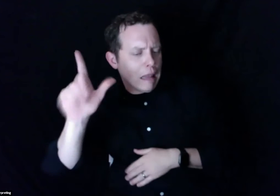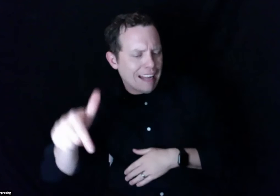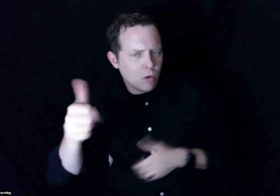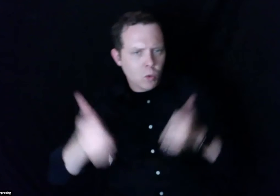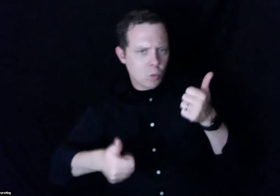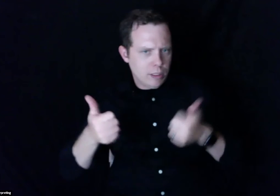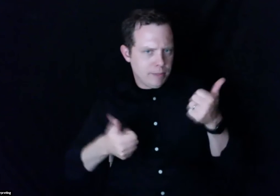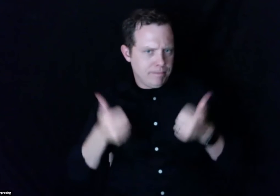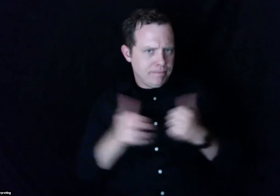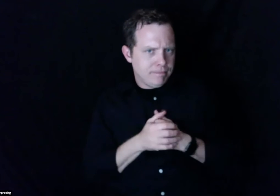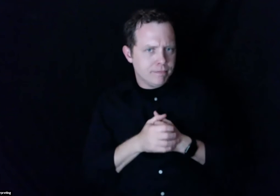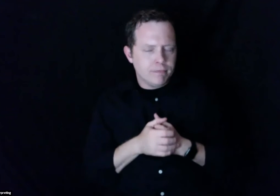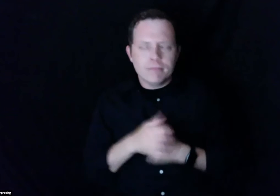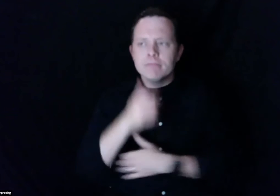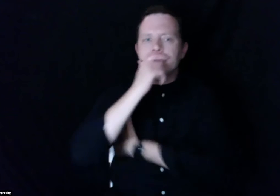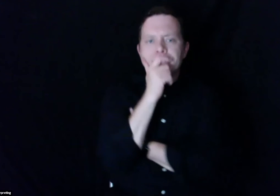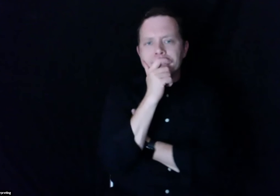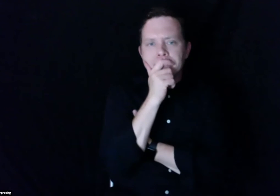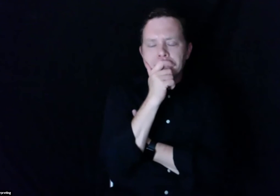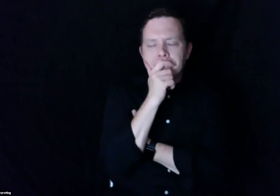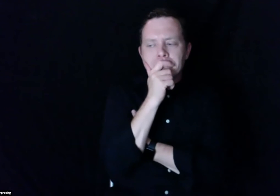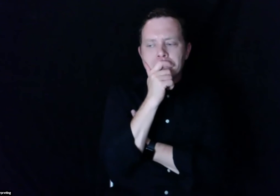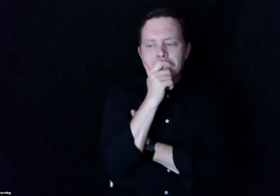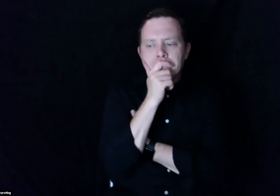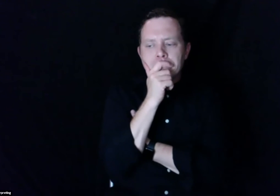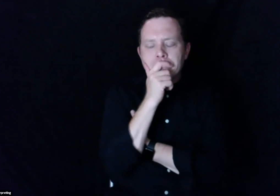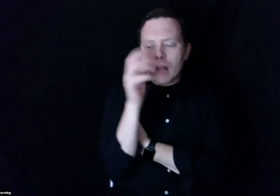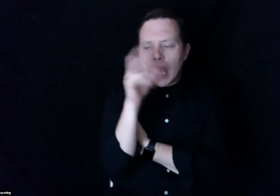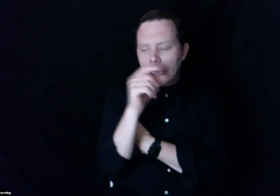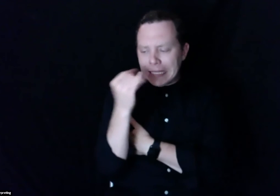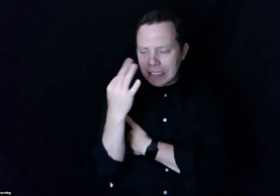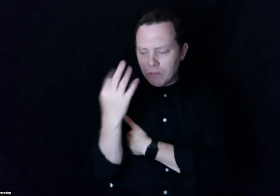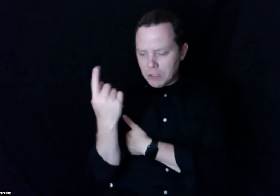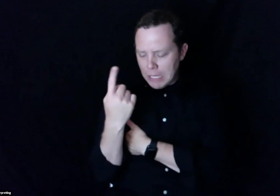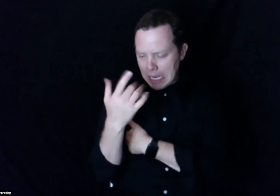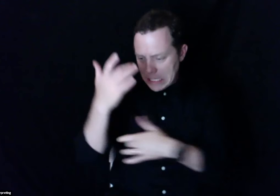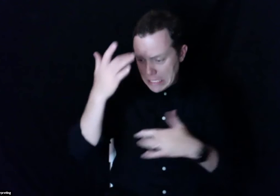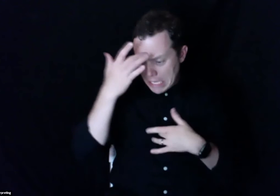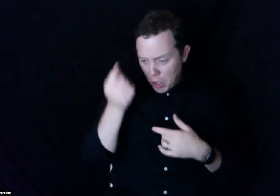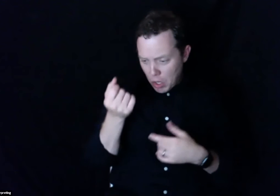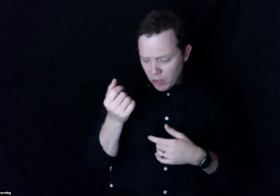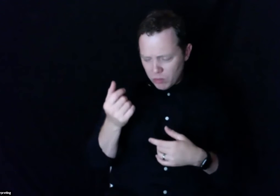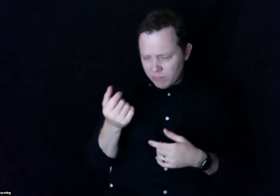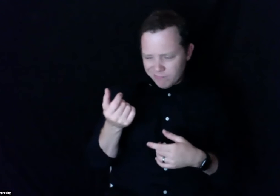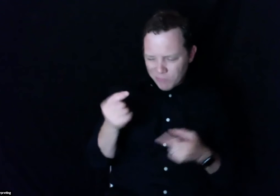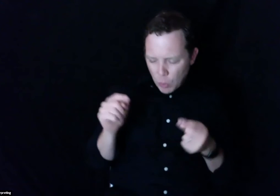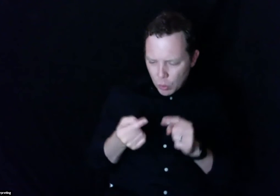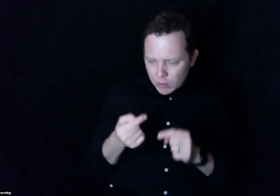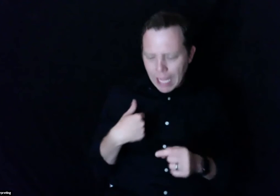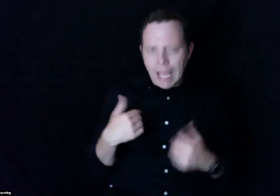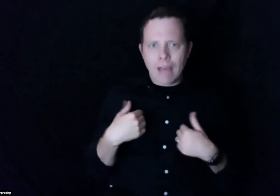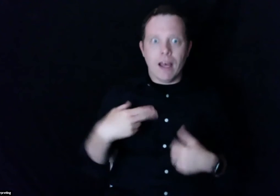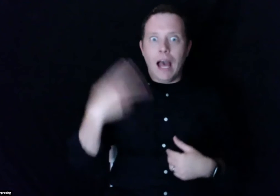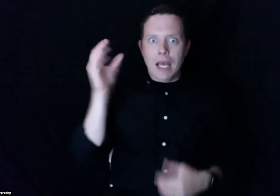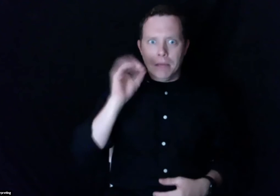I mean, I think when somebody's sick or hurt, the idea, I mean, I have a high opinion of myself, but